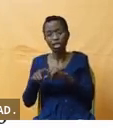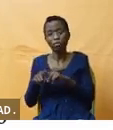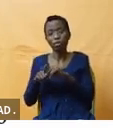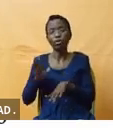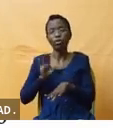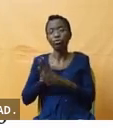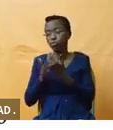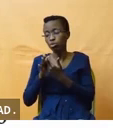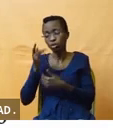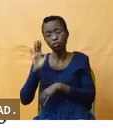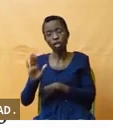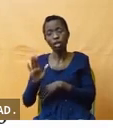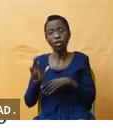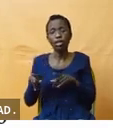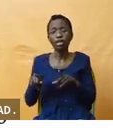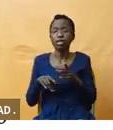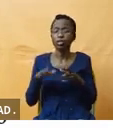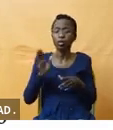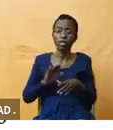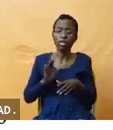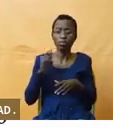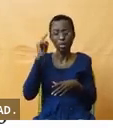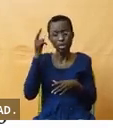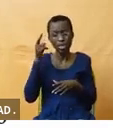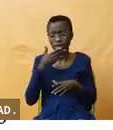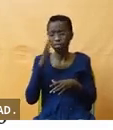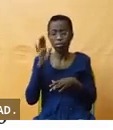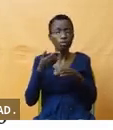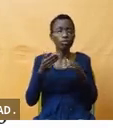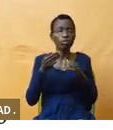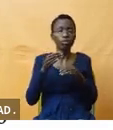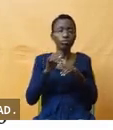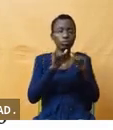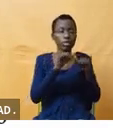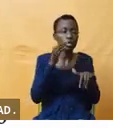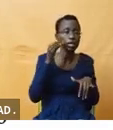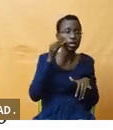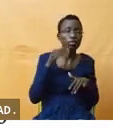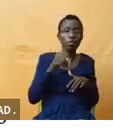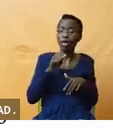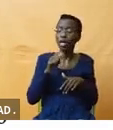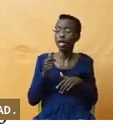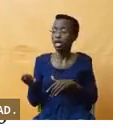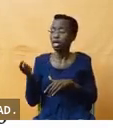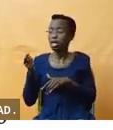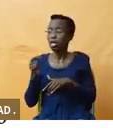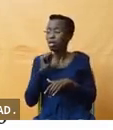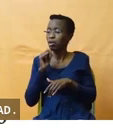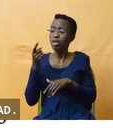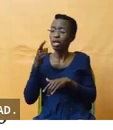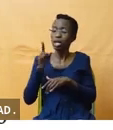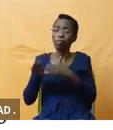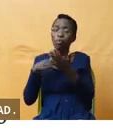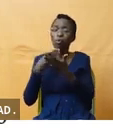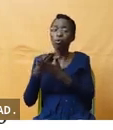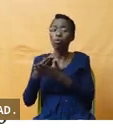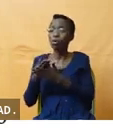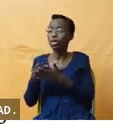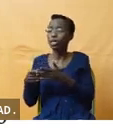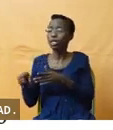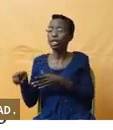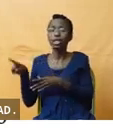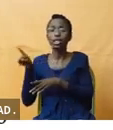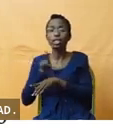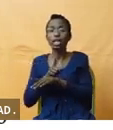it's they prefer to stay at home and do this work rather than come the whole day and look at documents that they probably won't understand. And